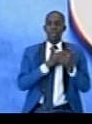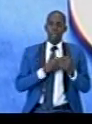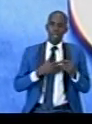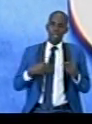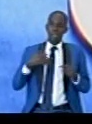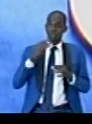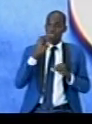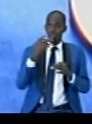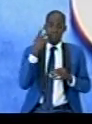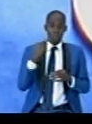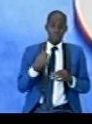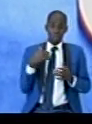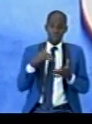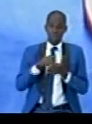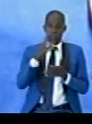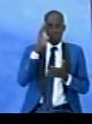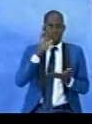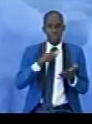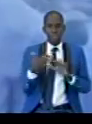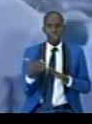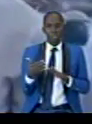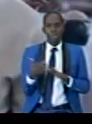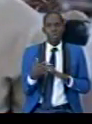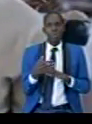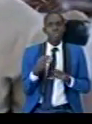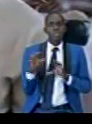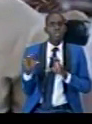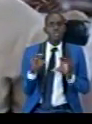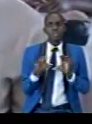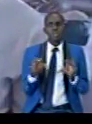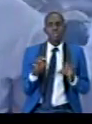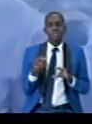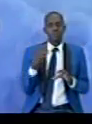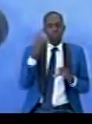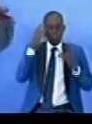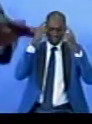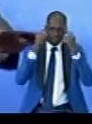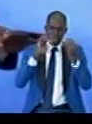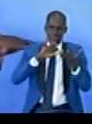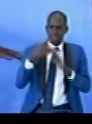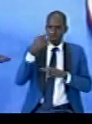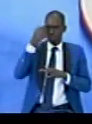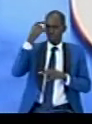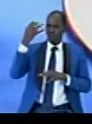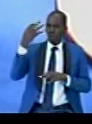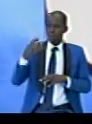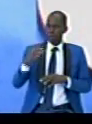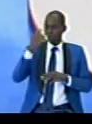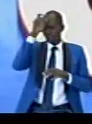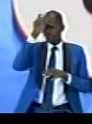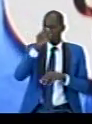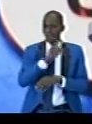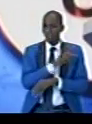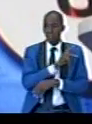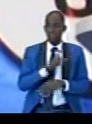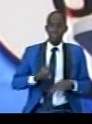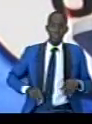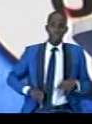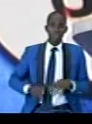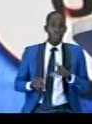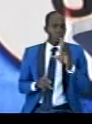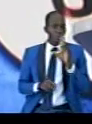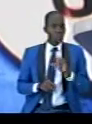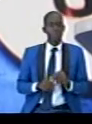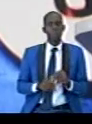did he die from Pharaoh? No, because the Lord will hide you in